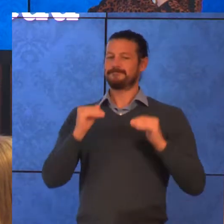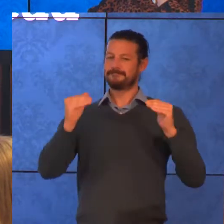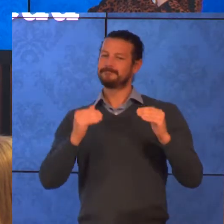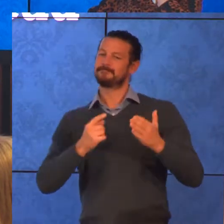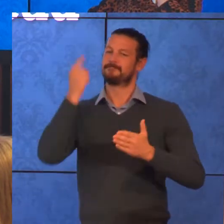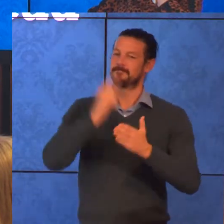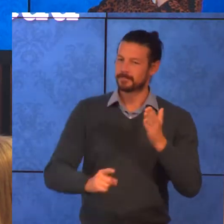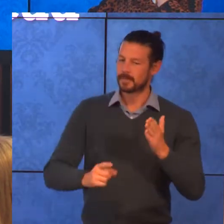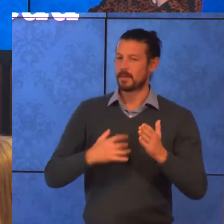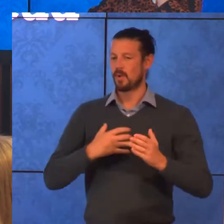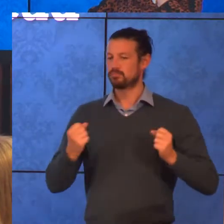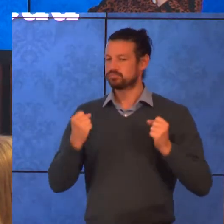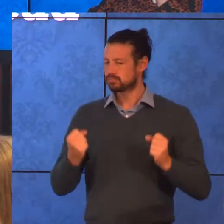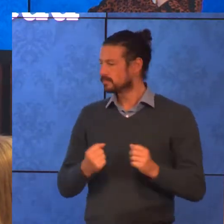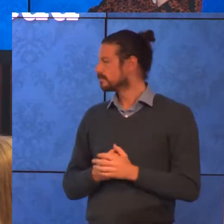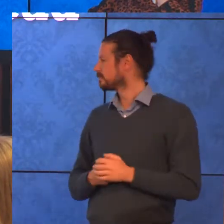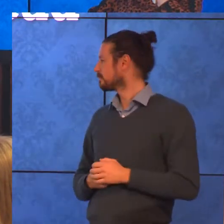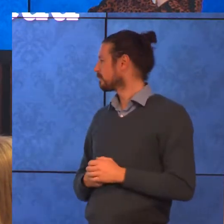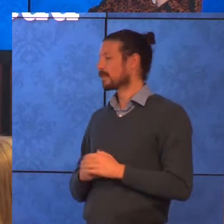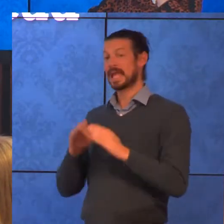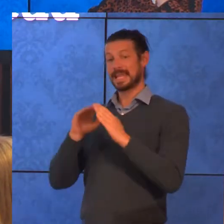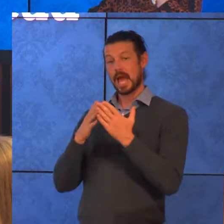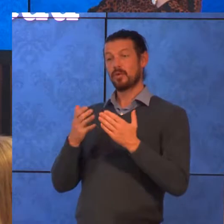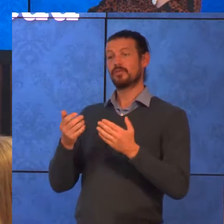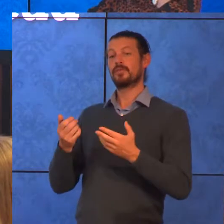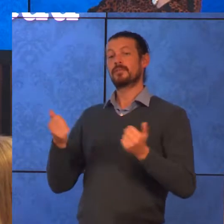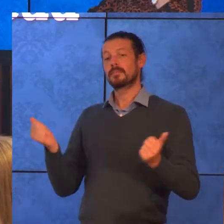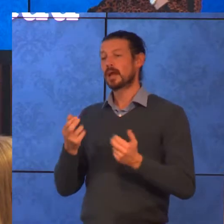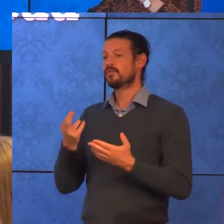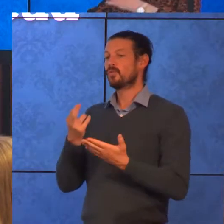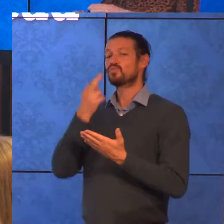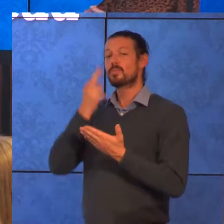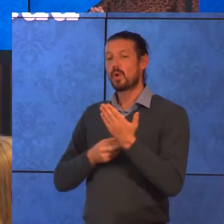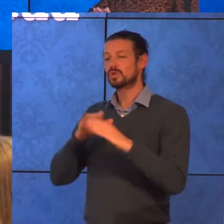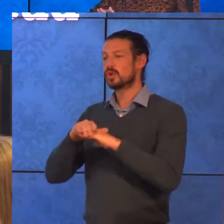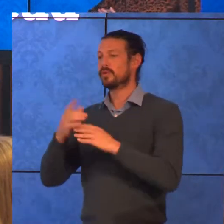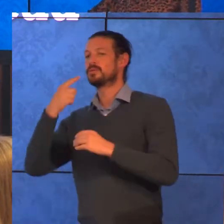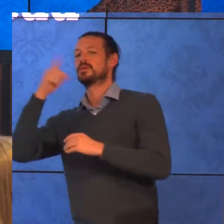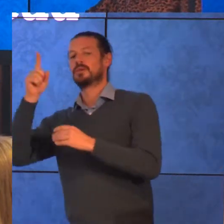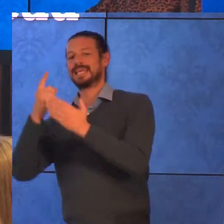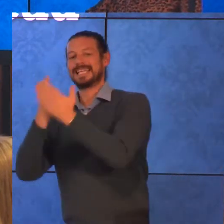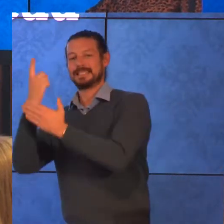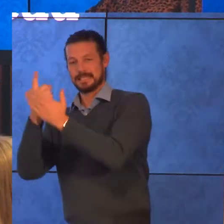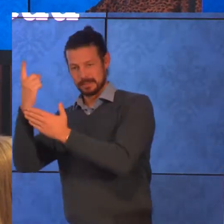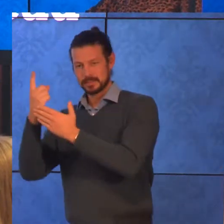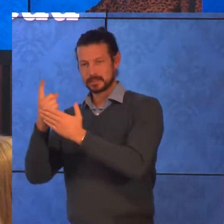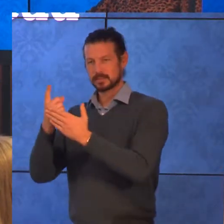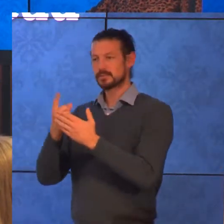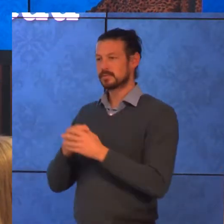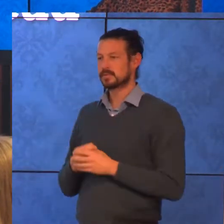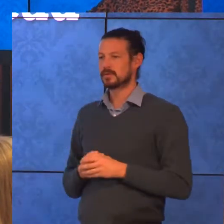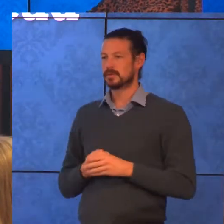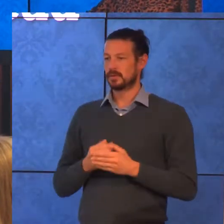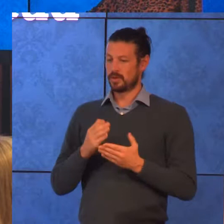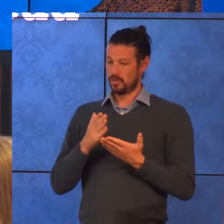In addition, of course, we're now receiving reports of reportable incidents which are codified in the Act from all 7 of the